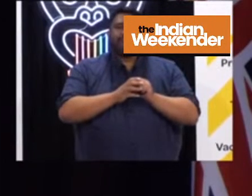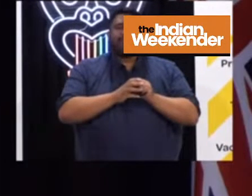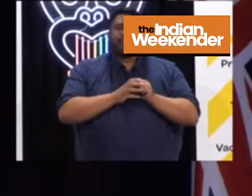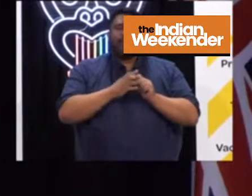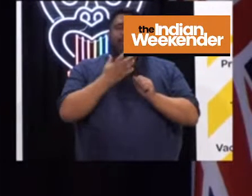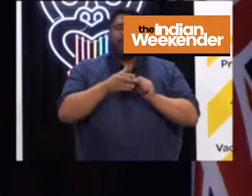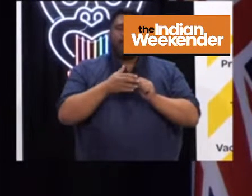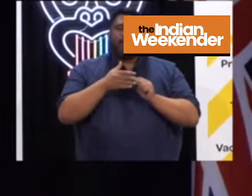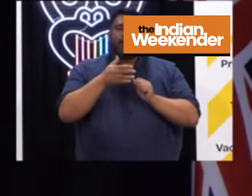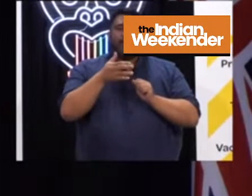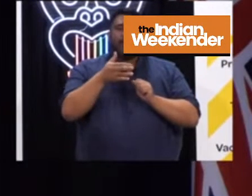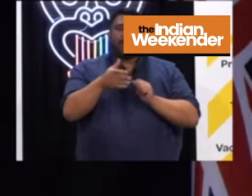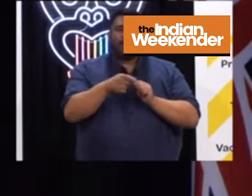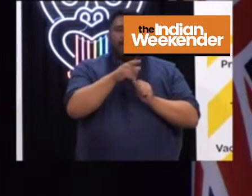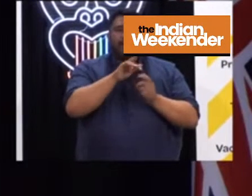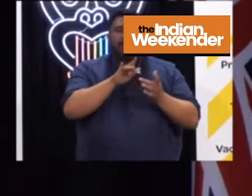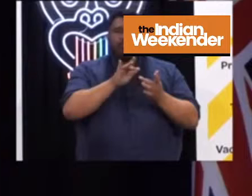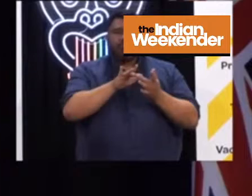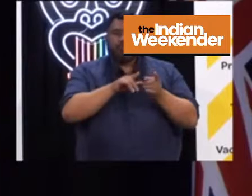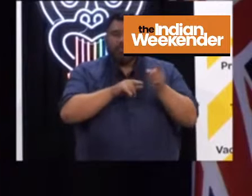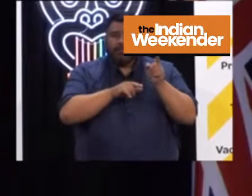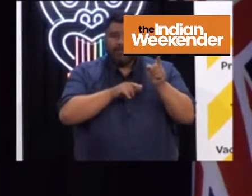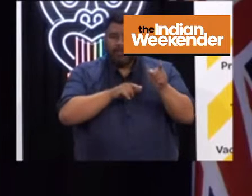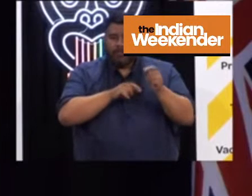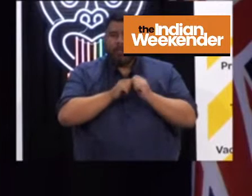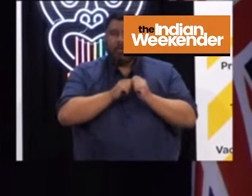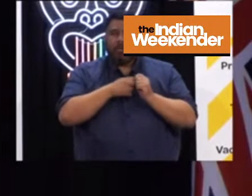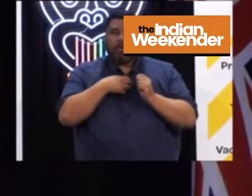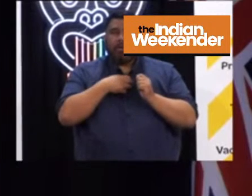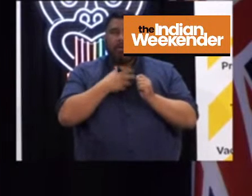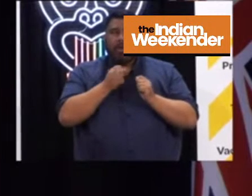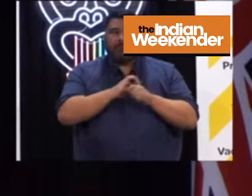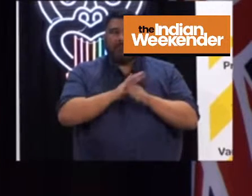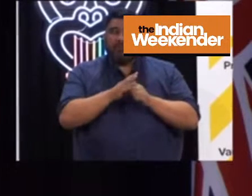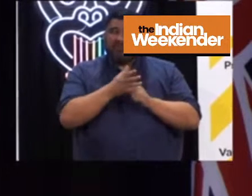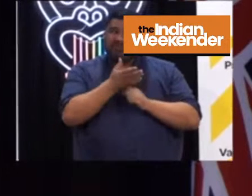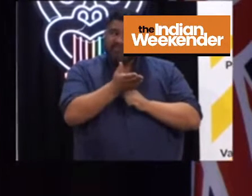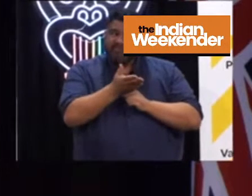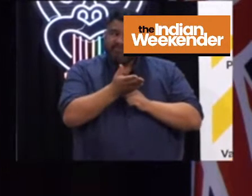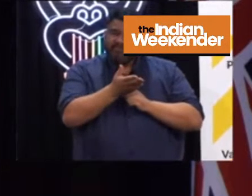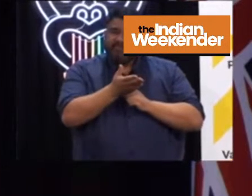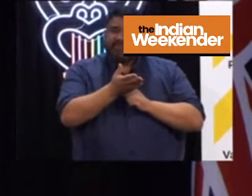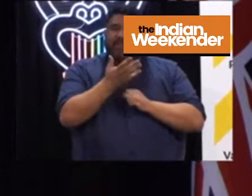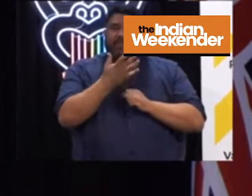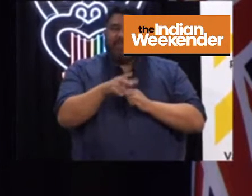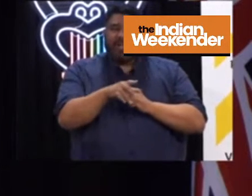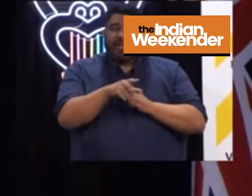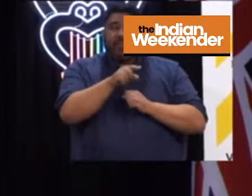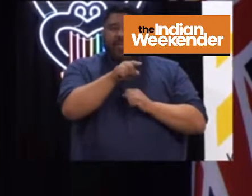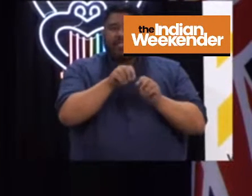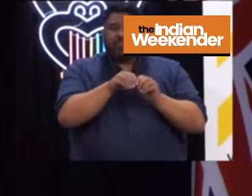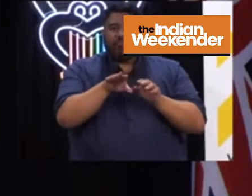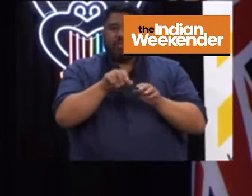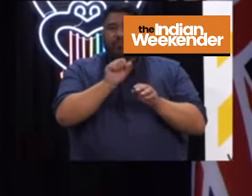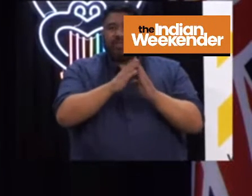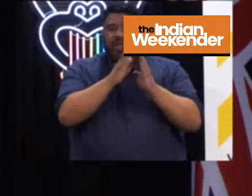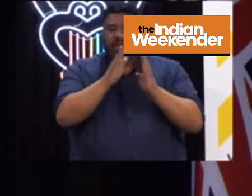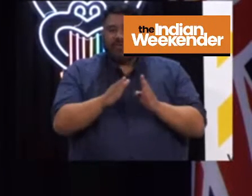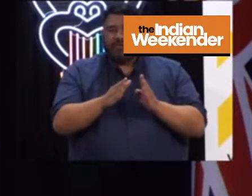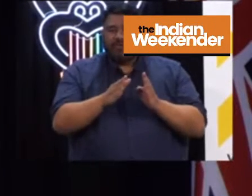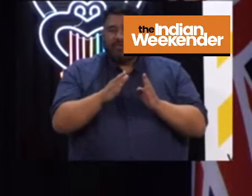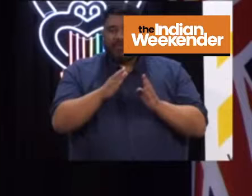to households with others who had been exposed to the virus. And so we're seeing those cases coming through now. And the second is, of course,